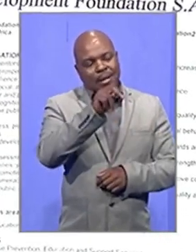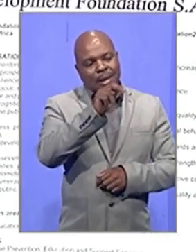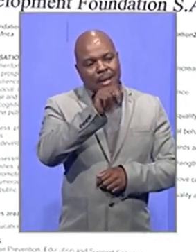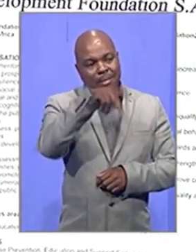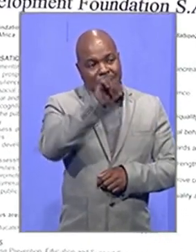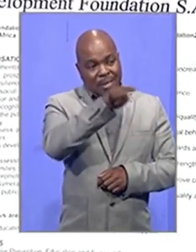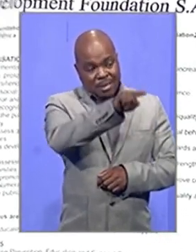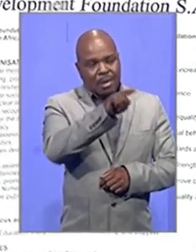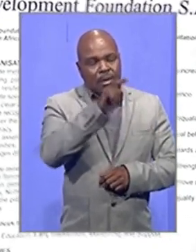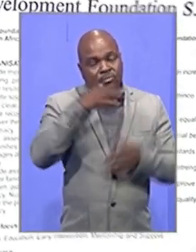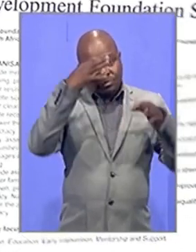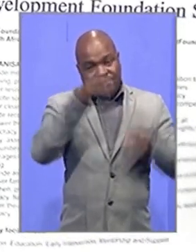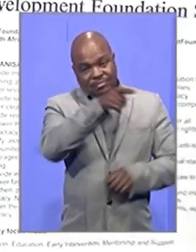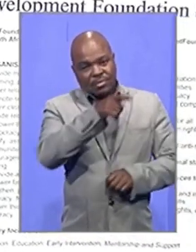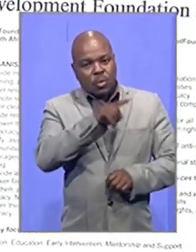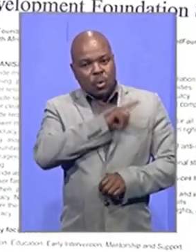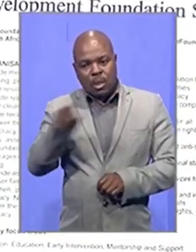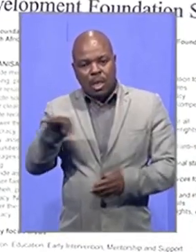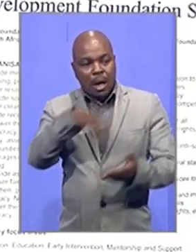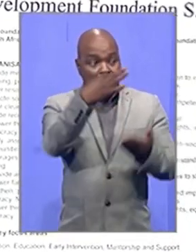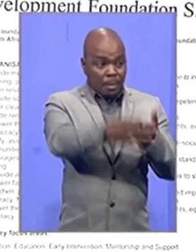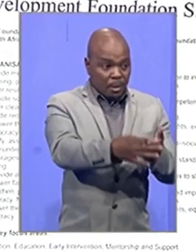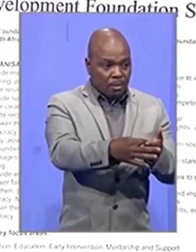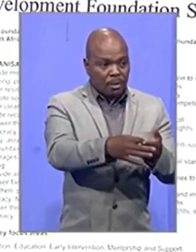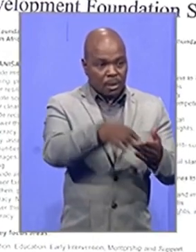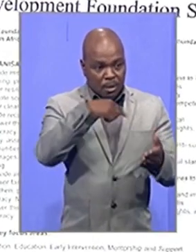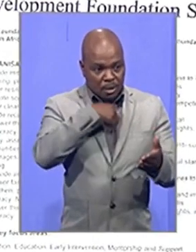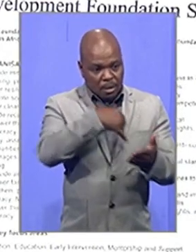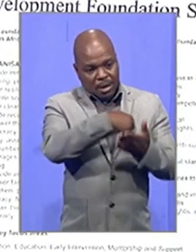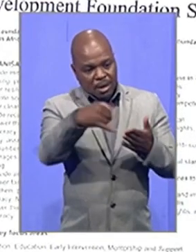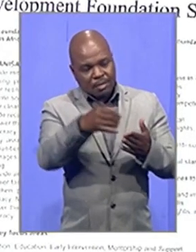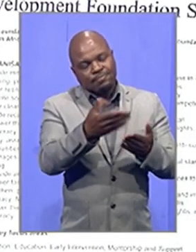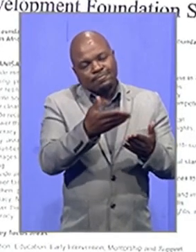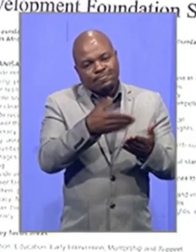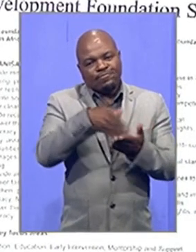ke application ya gore nna ke kopa gore ke kgale case.